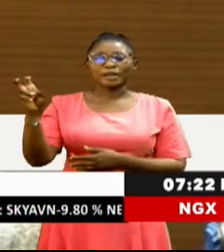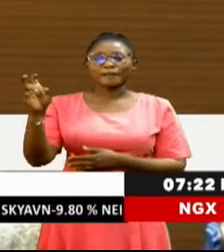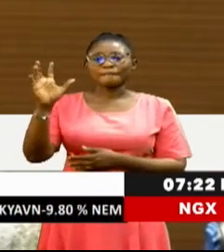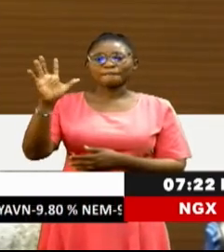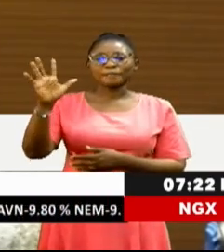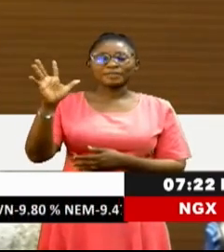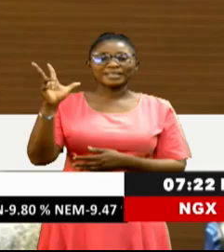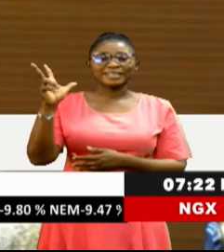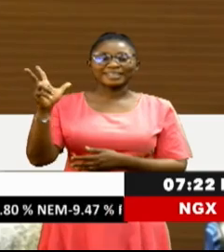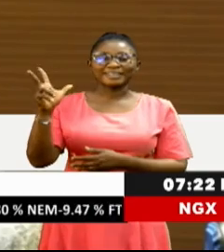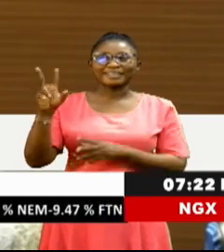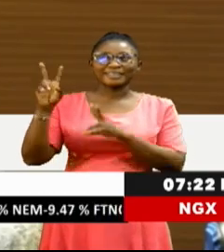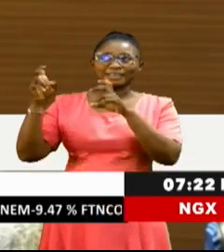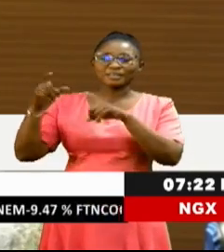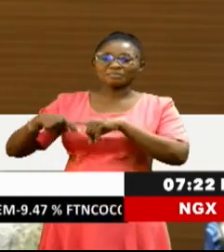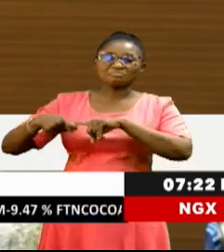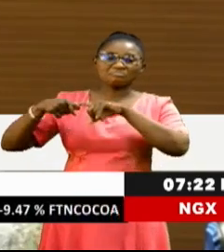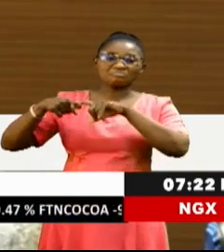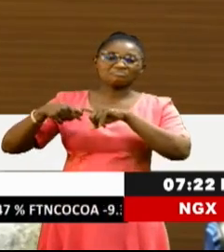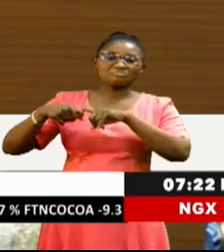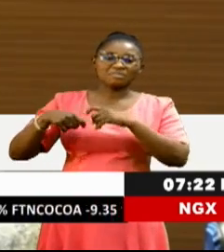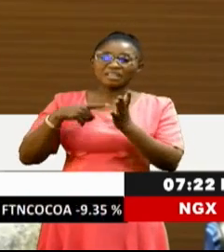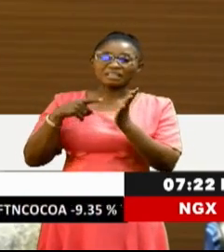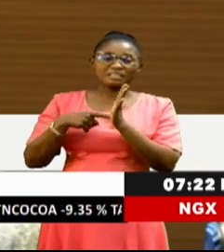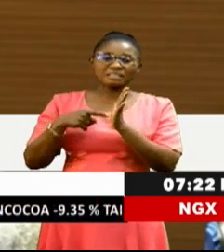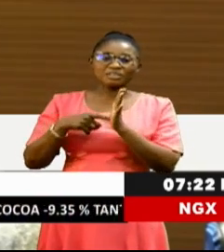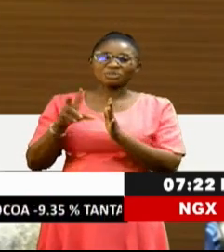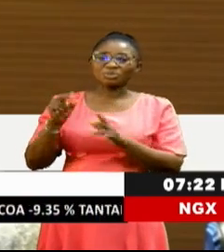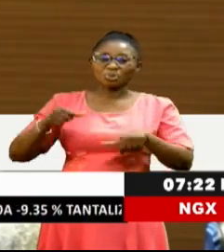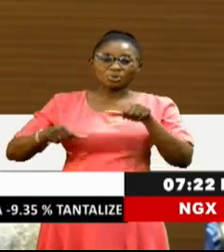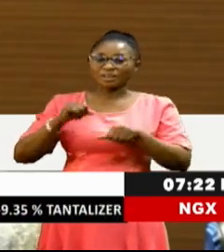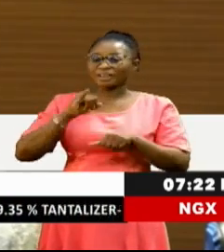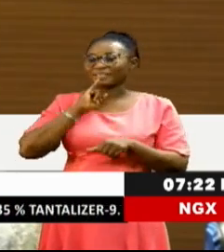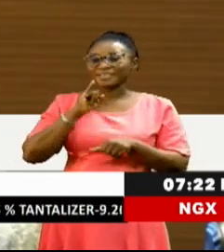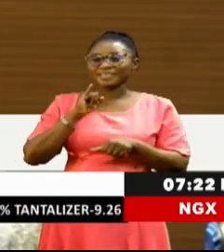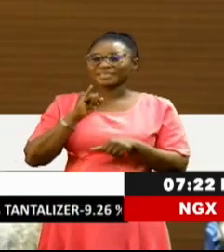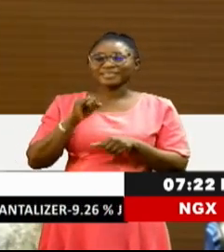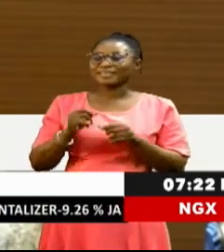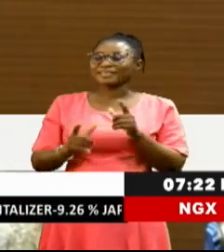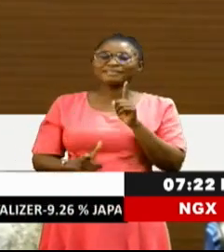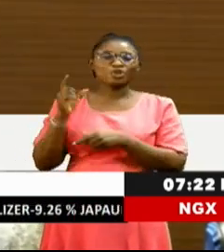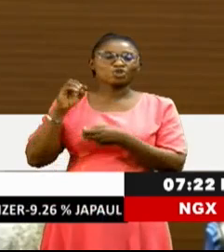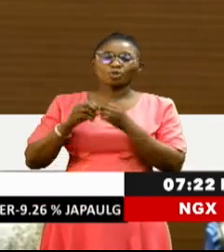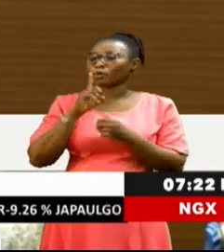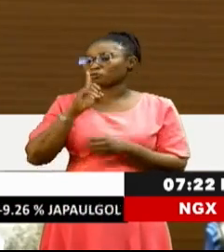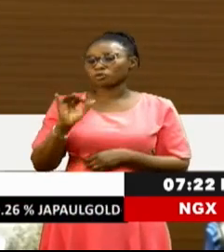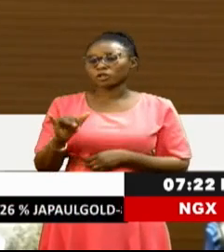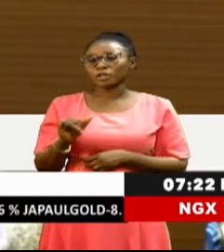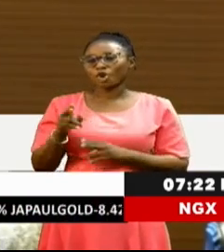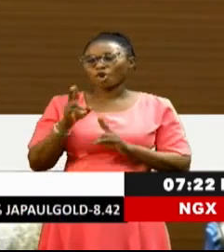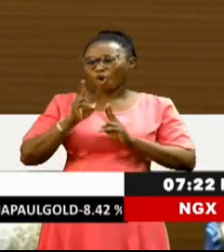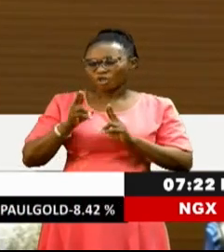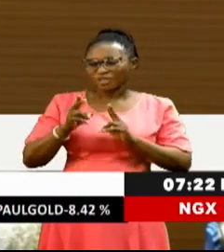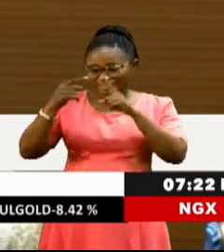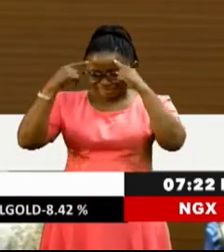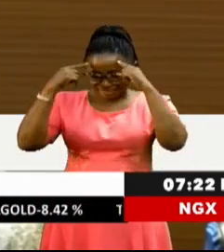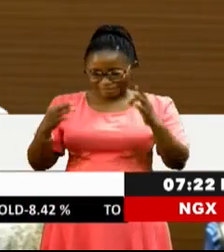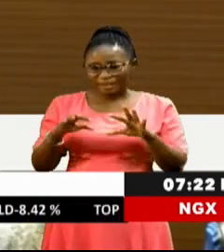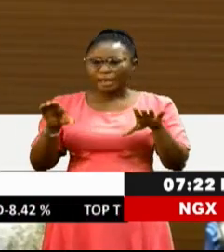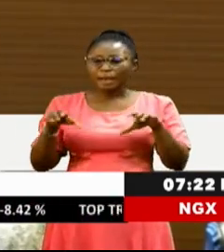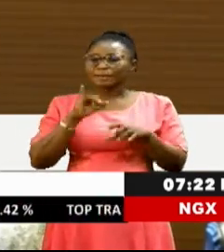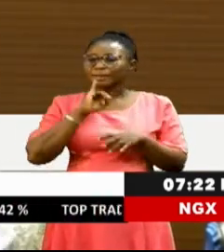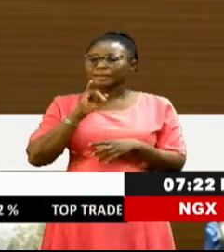243,253 cases pending. This, no doubt, is a staggering number indeed. Urgent and decisive action